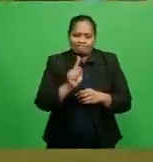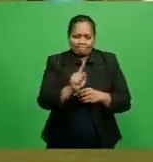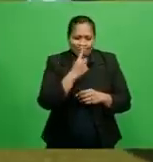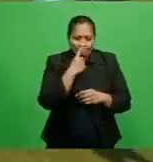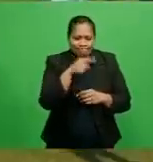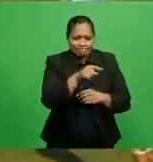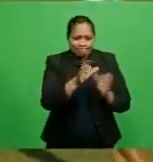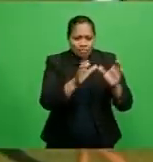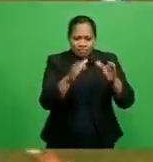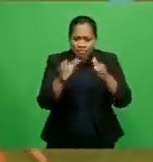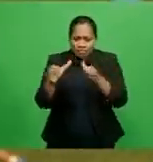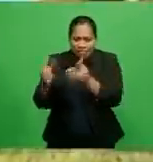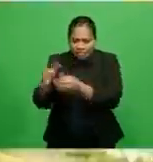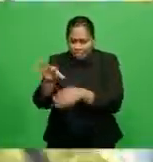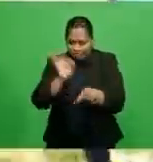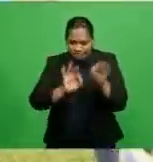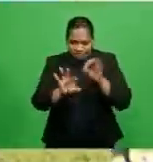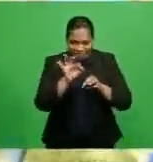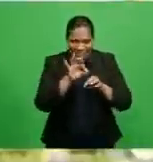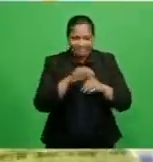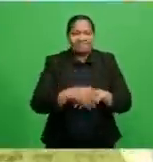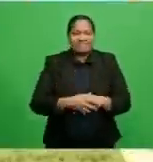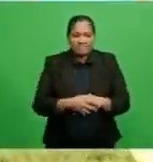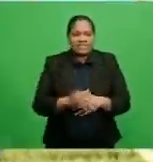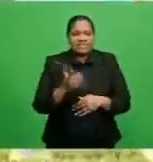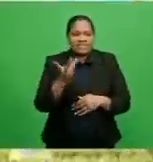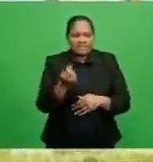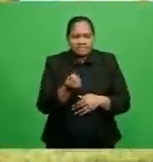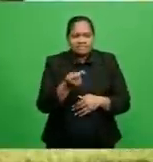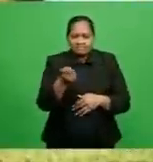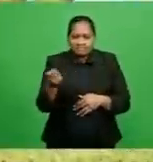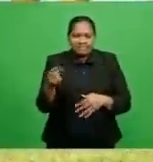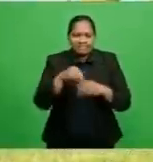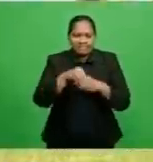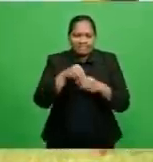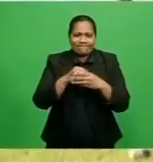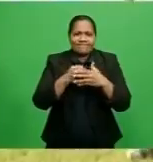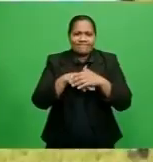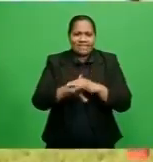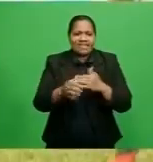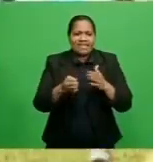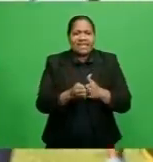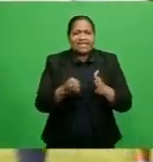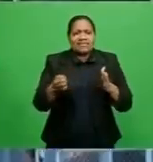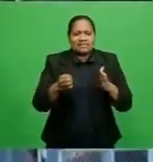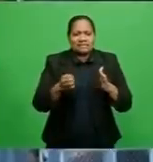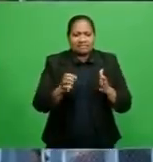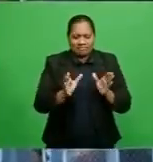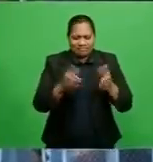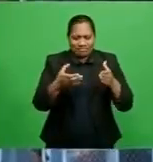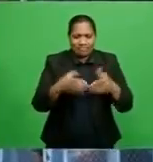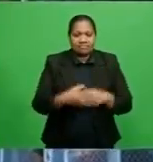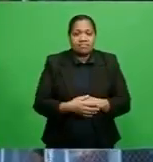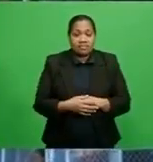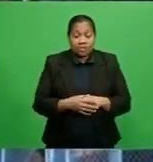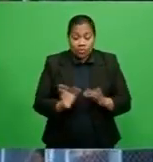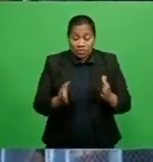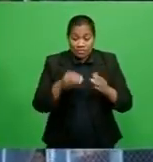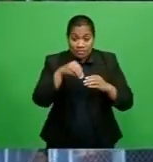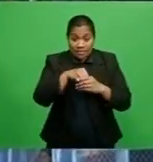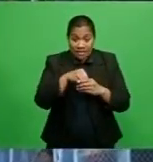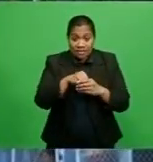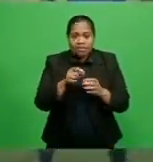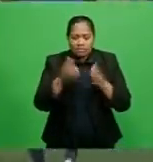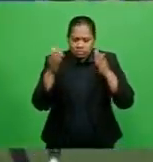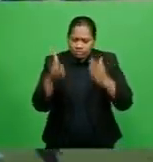Enele Malele are some of the notable inclusions in the HPU extended squad. With these players focused on the HPU